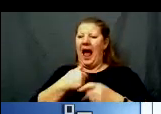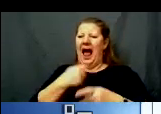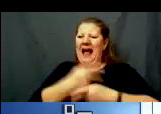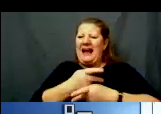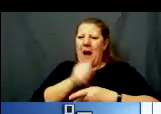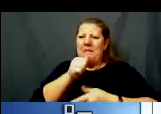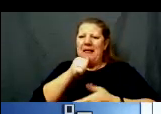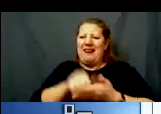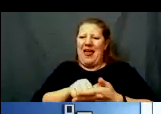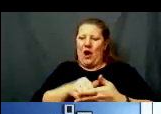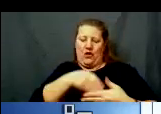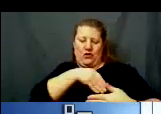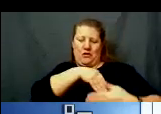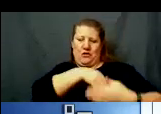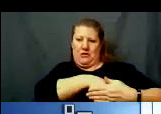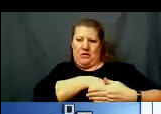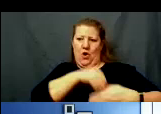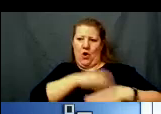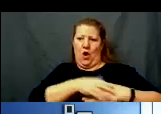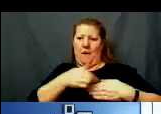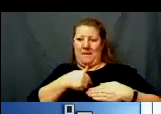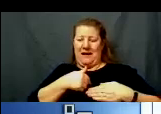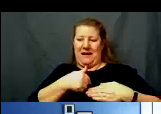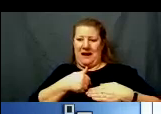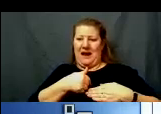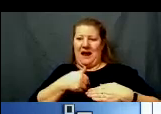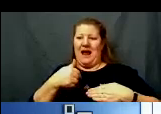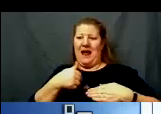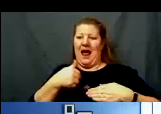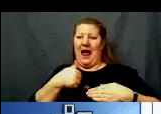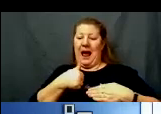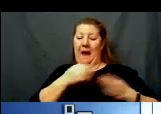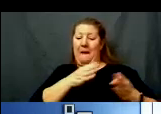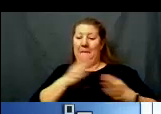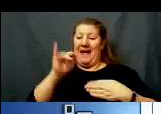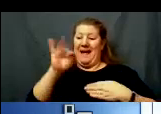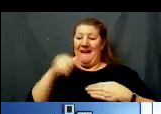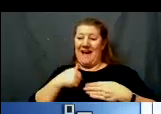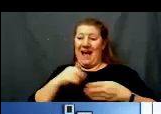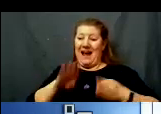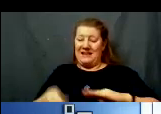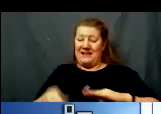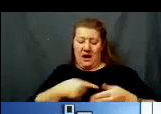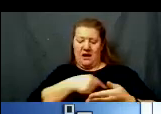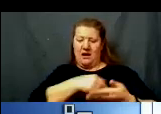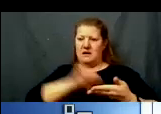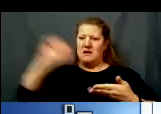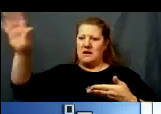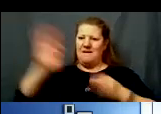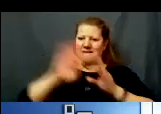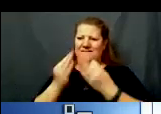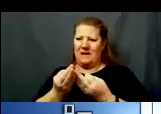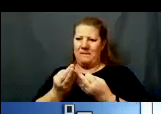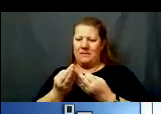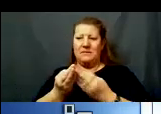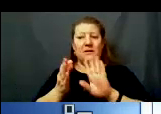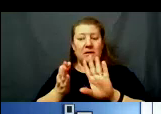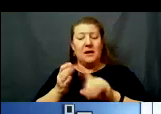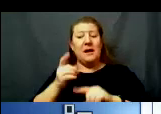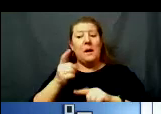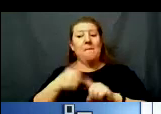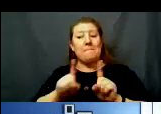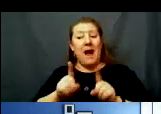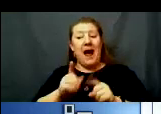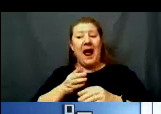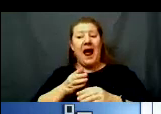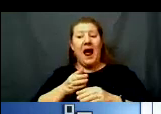would have officials mail to my family in case I died. But here's the thing, David, my health improved after I got